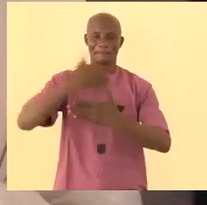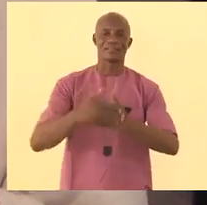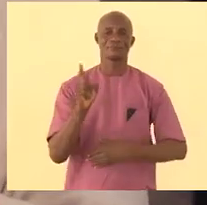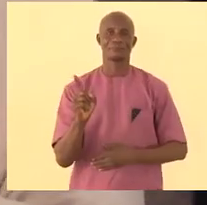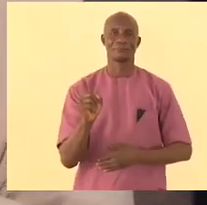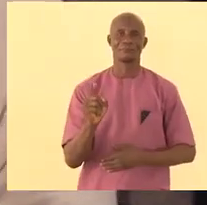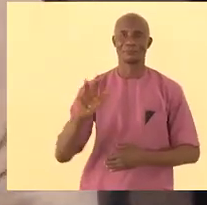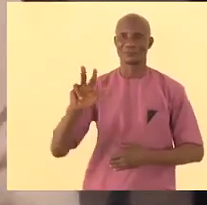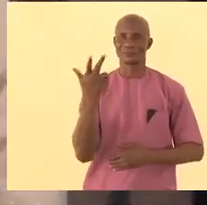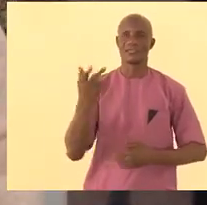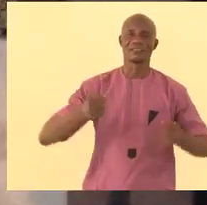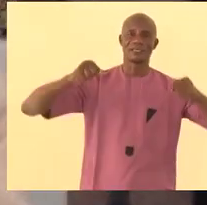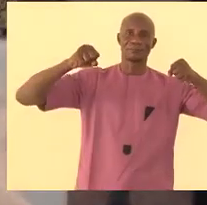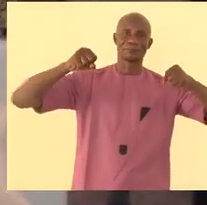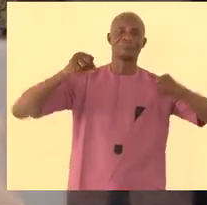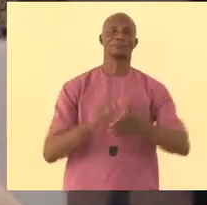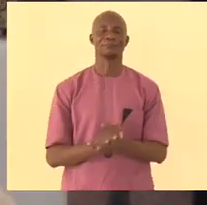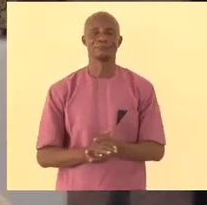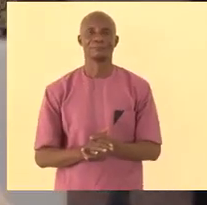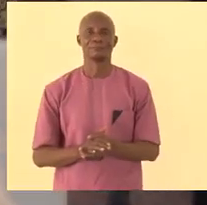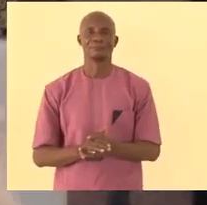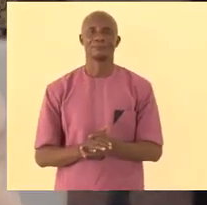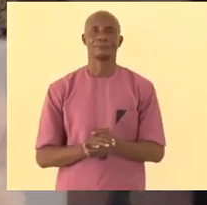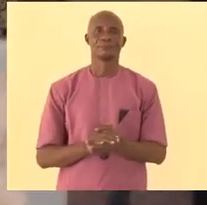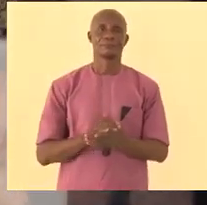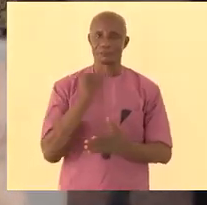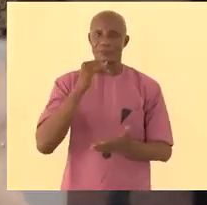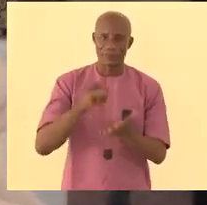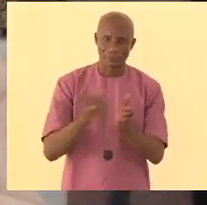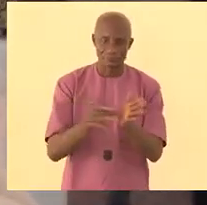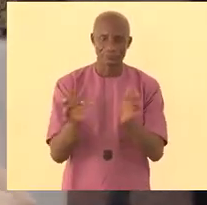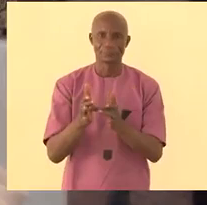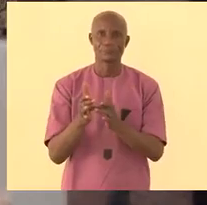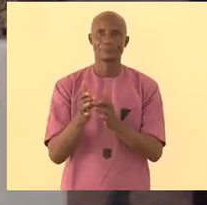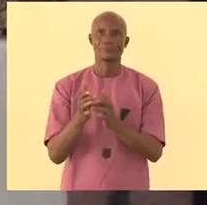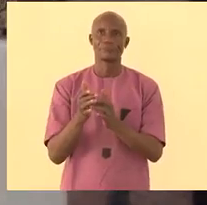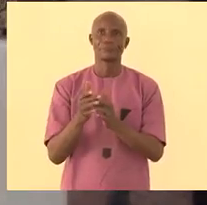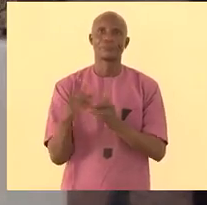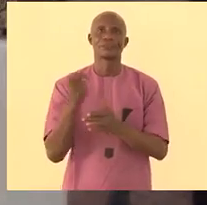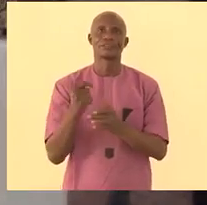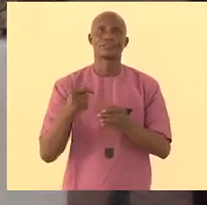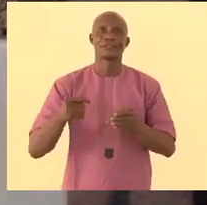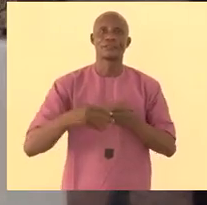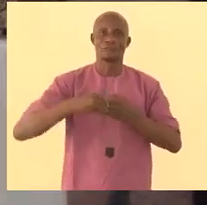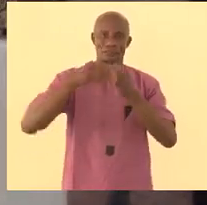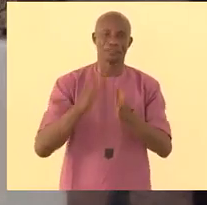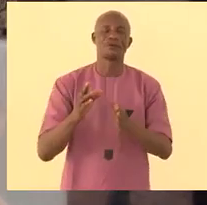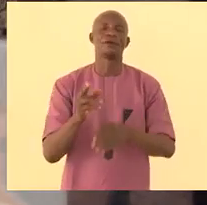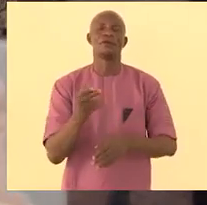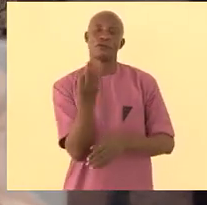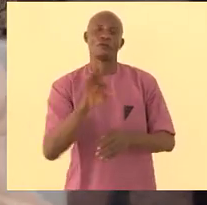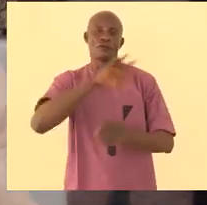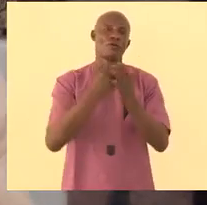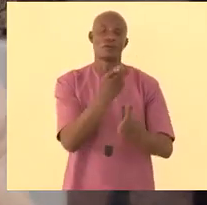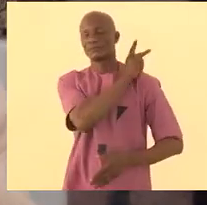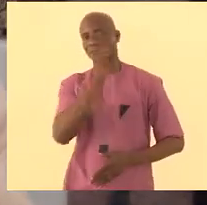The next one, the third title we read from that reading, is that Jesus is the ruler of the kings of